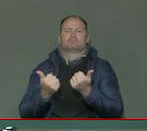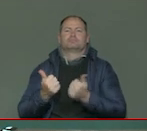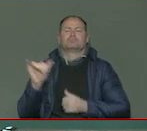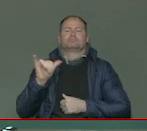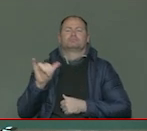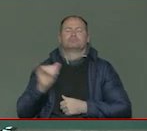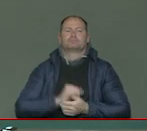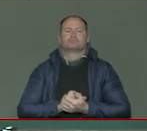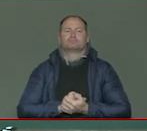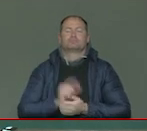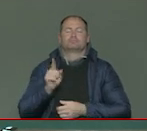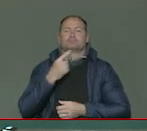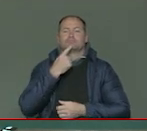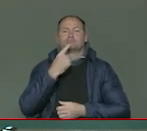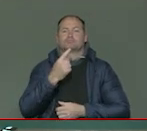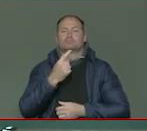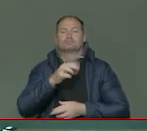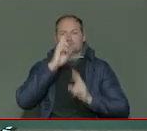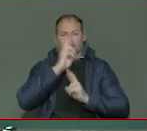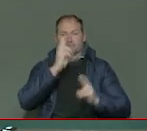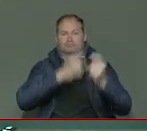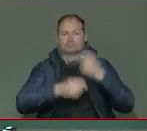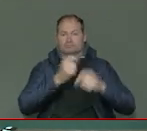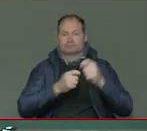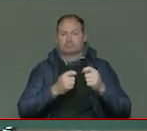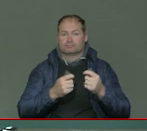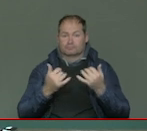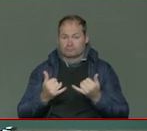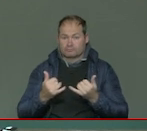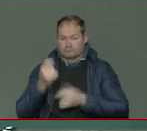They say it was in respect of sales. Will you take it to sales?